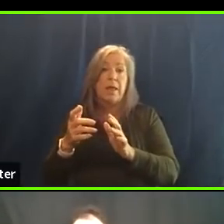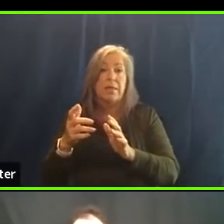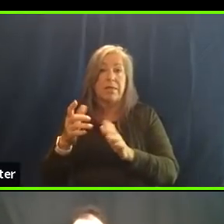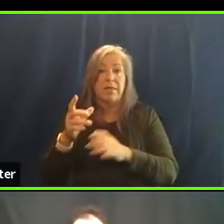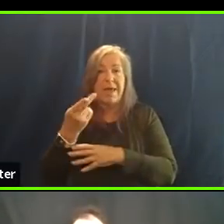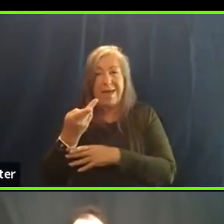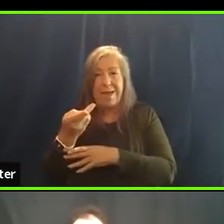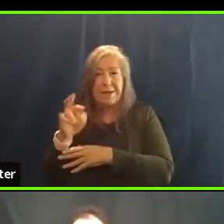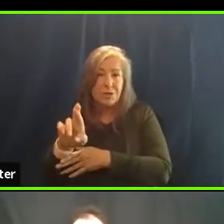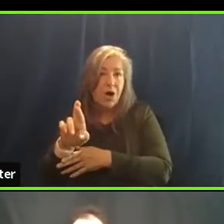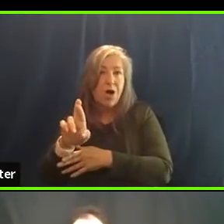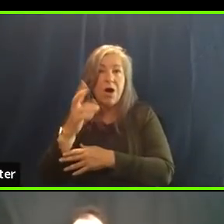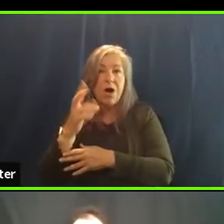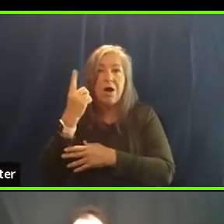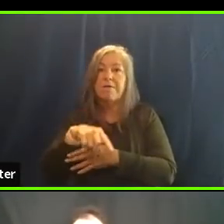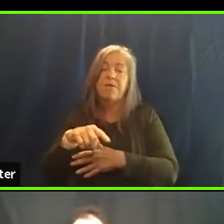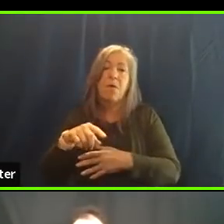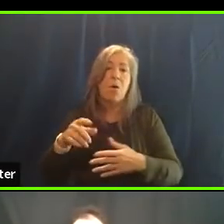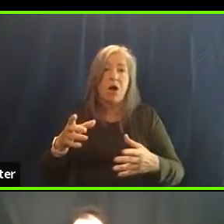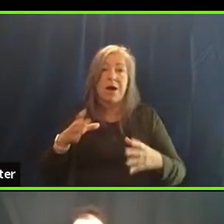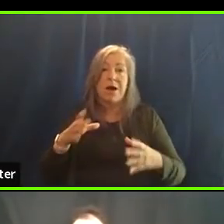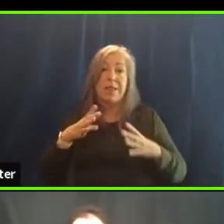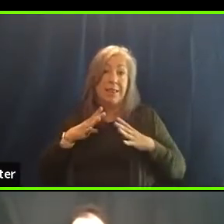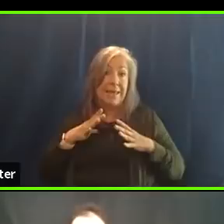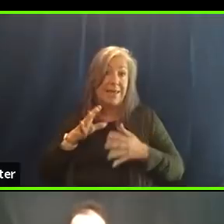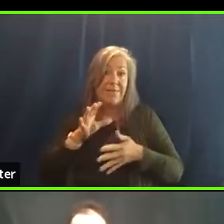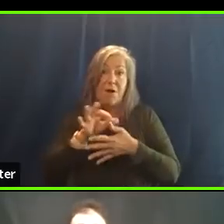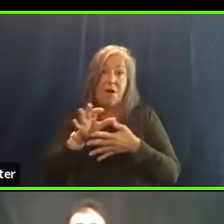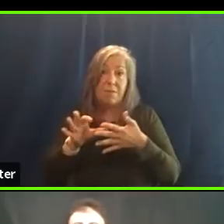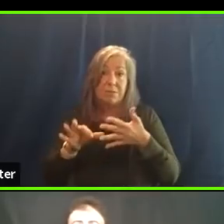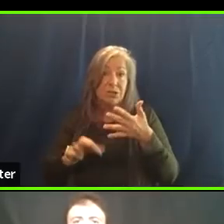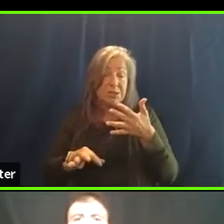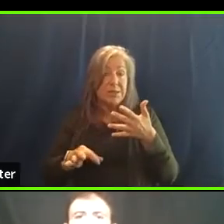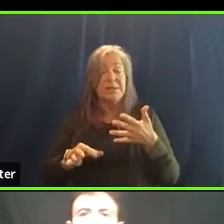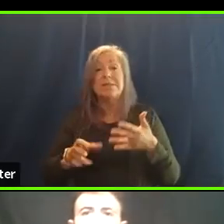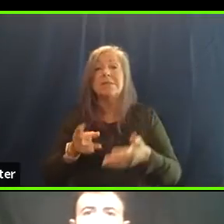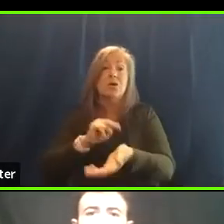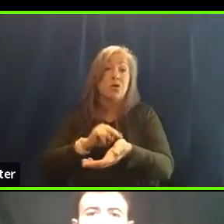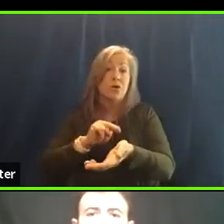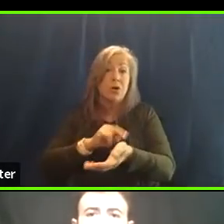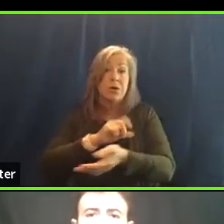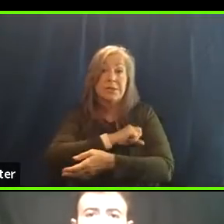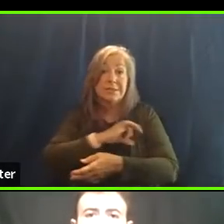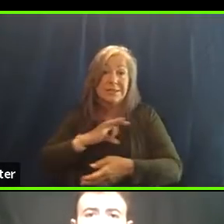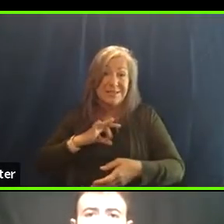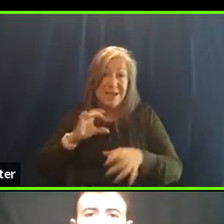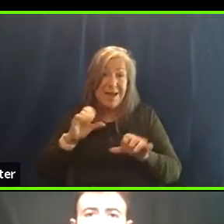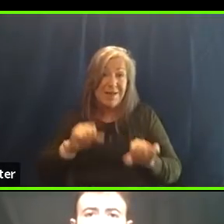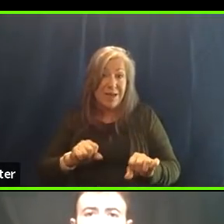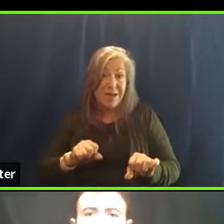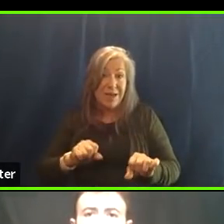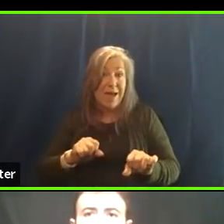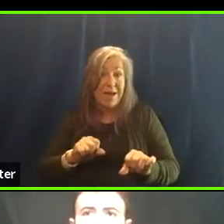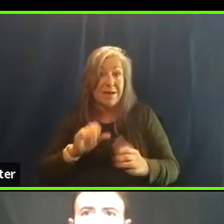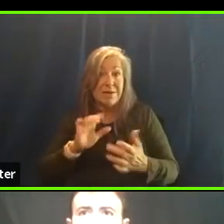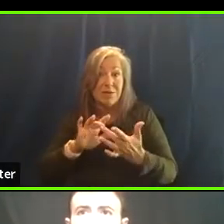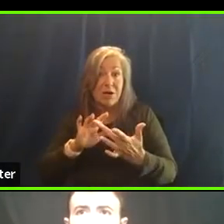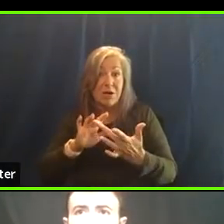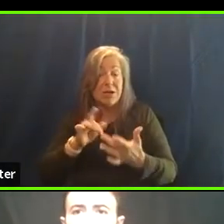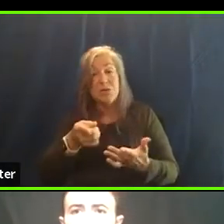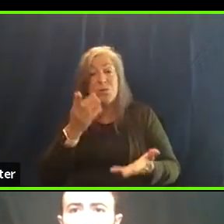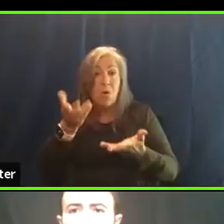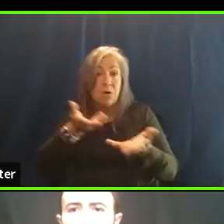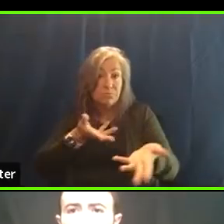can support you as you are home and you're feeling awful. And so so please just know that you might hear from